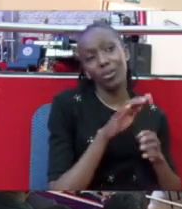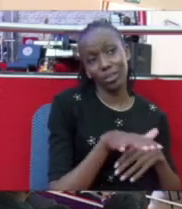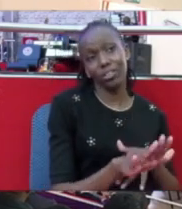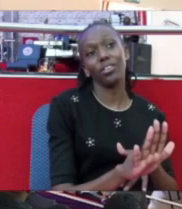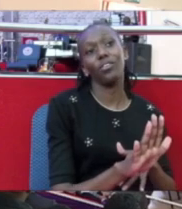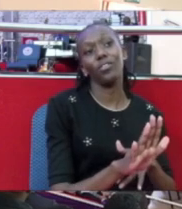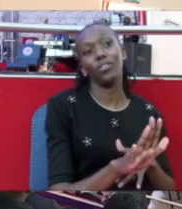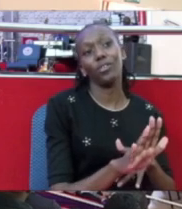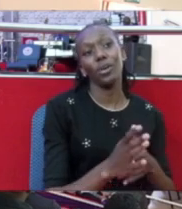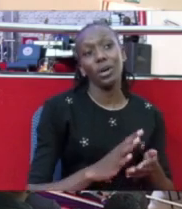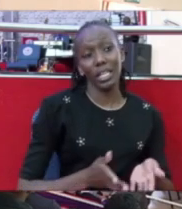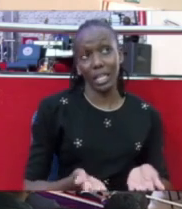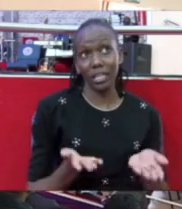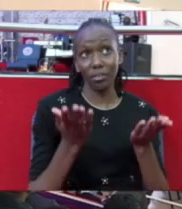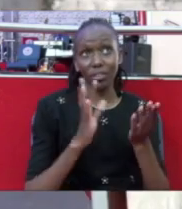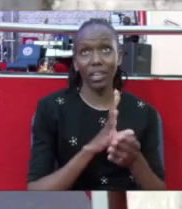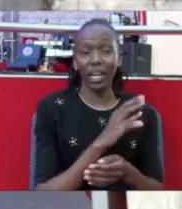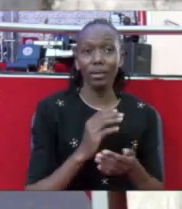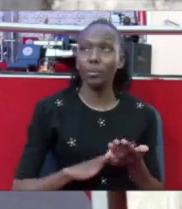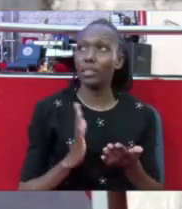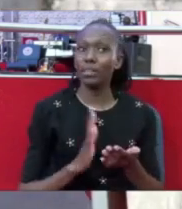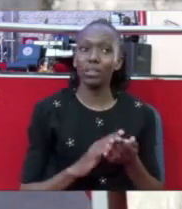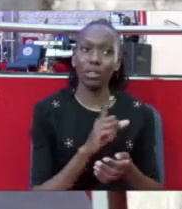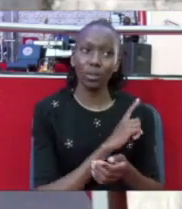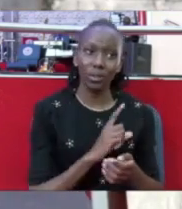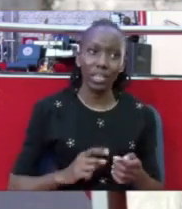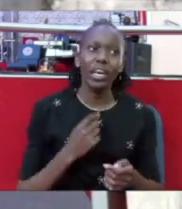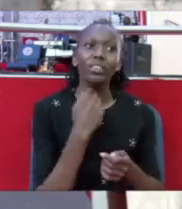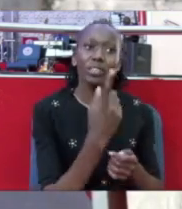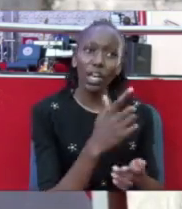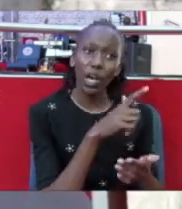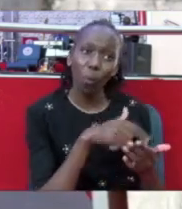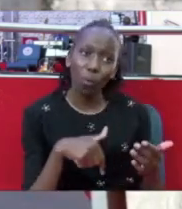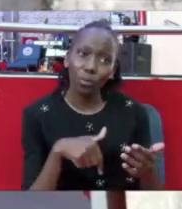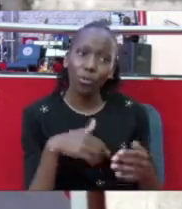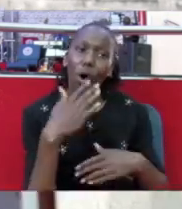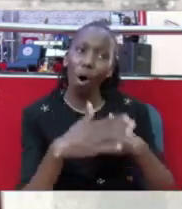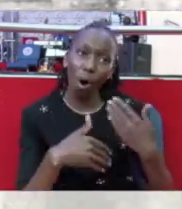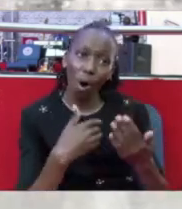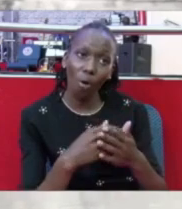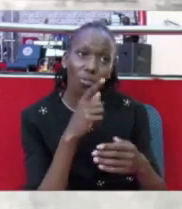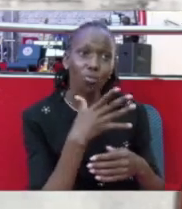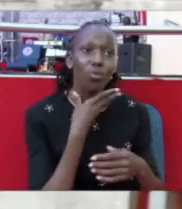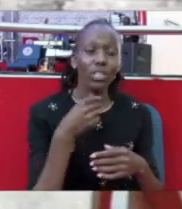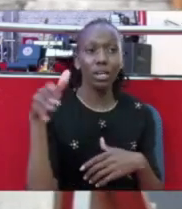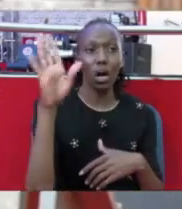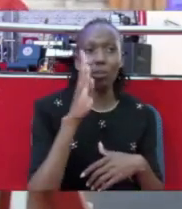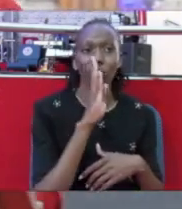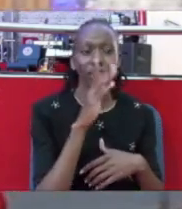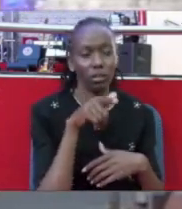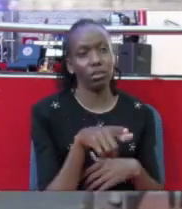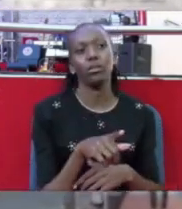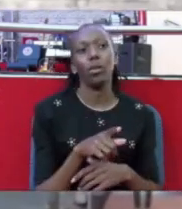na kusifu. Brag about the things the Lord has done in your life. Sema yale mambo yote ambayo Mungu ametenda. Say the Lord is great in the midst of his congregation.